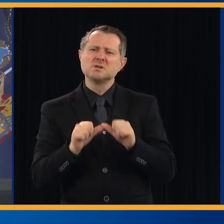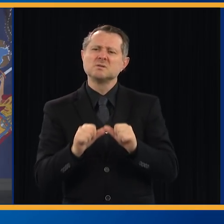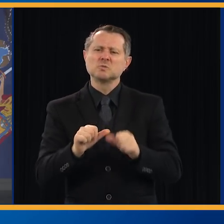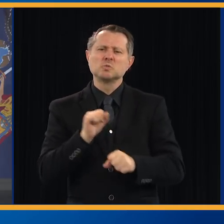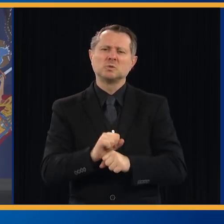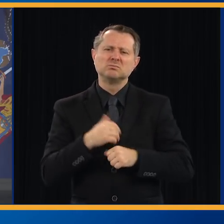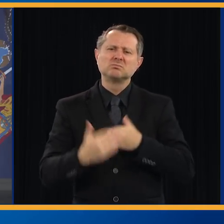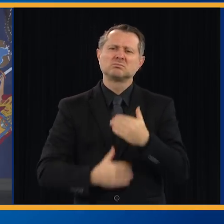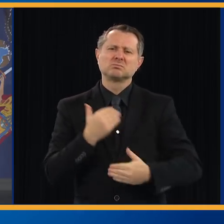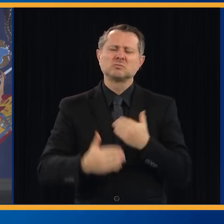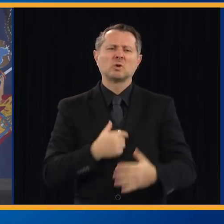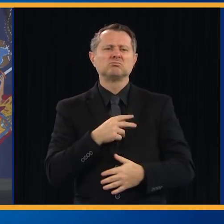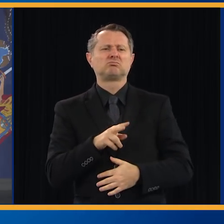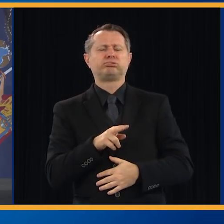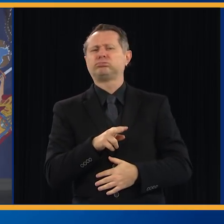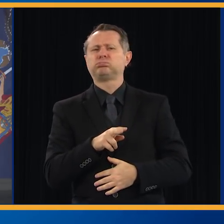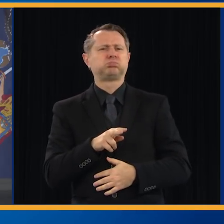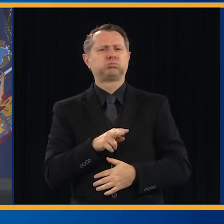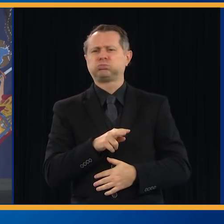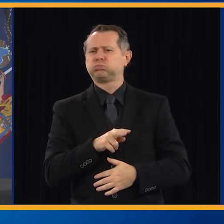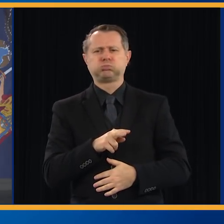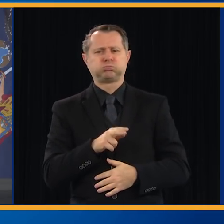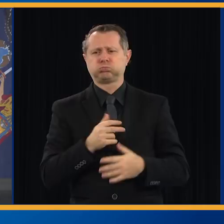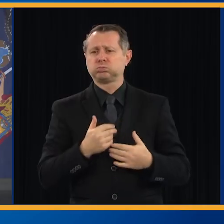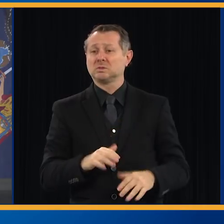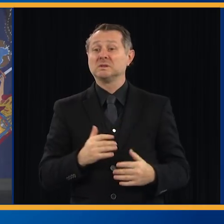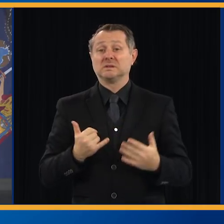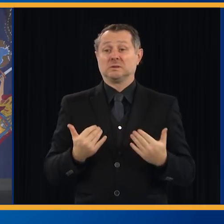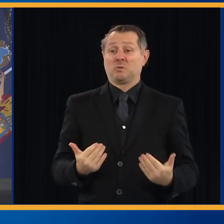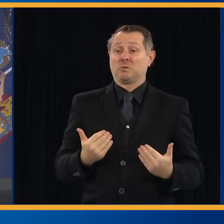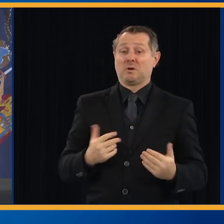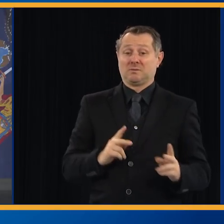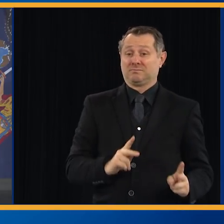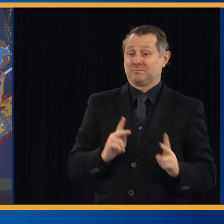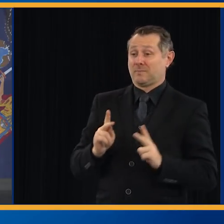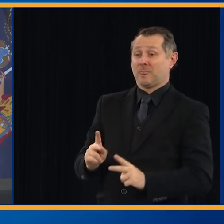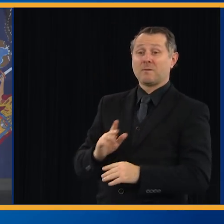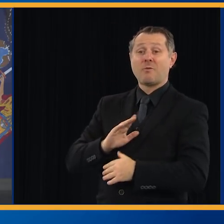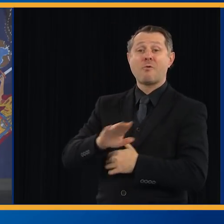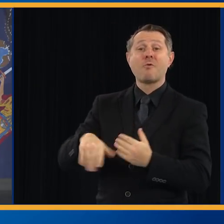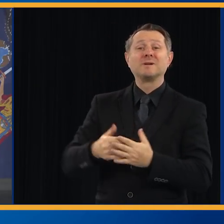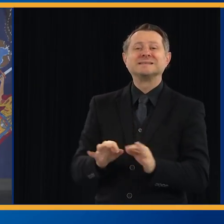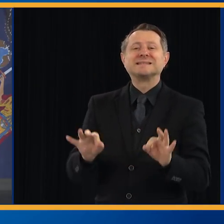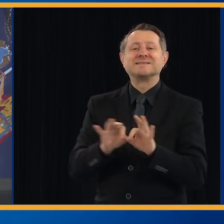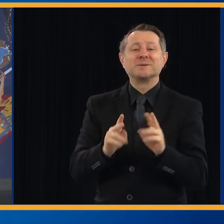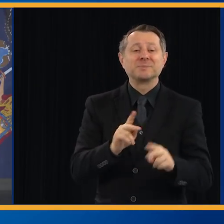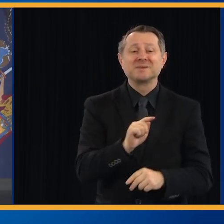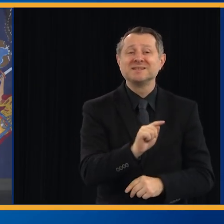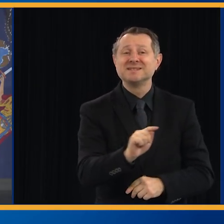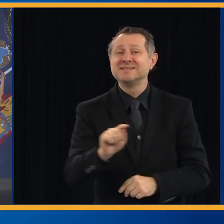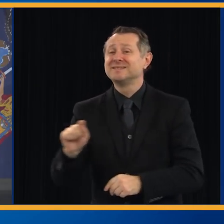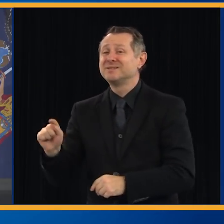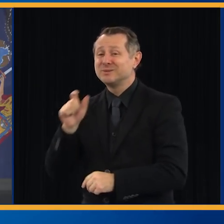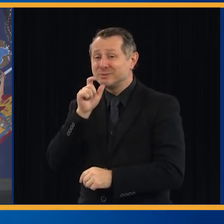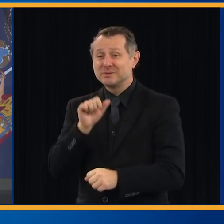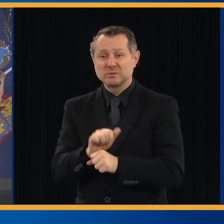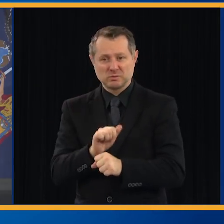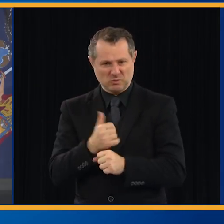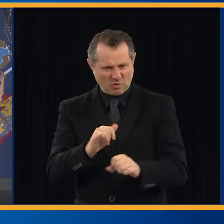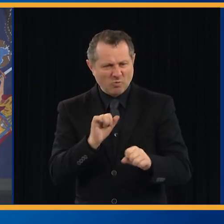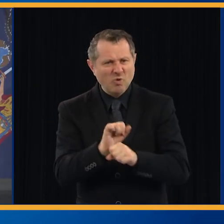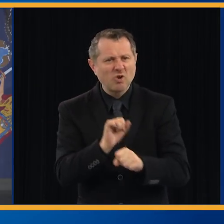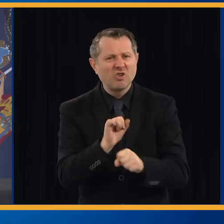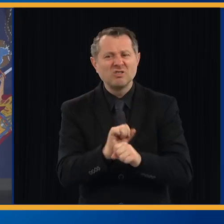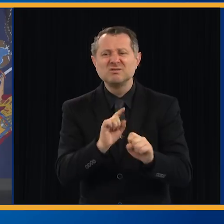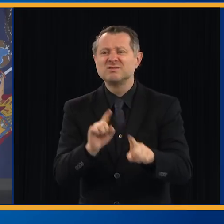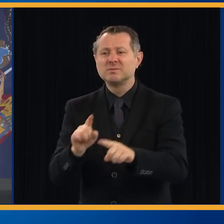I started. You think of all the essential workers. Well, we had to stay at home. I'm tired of staying